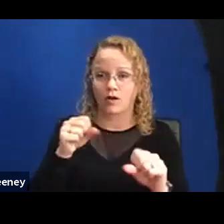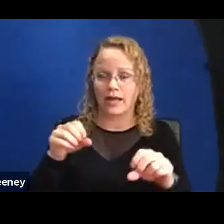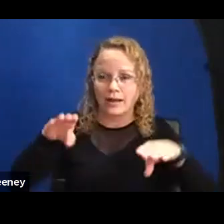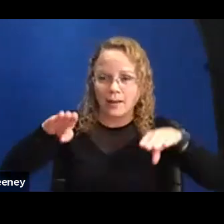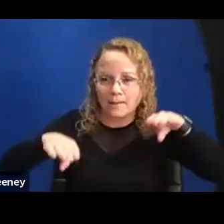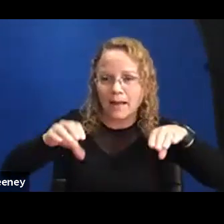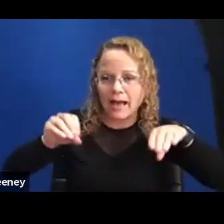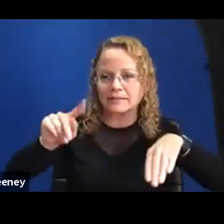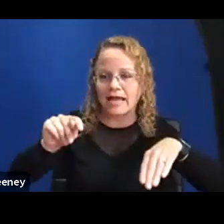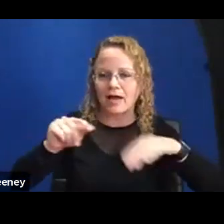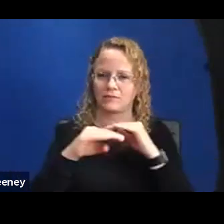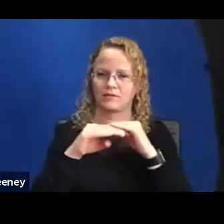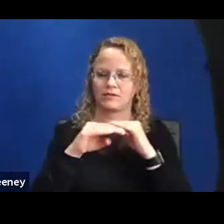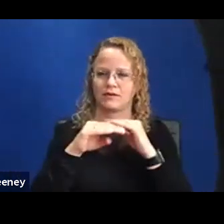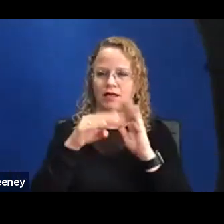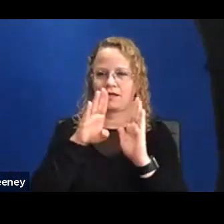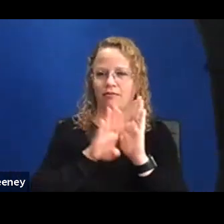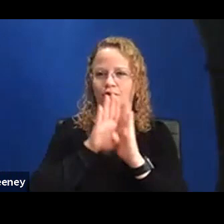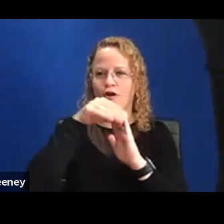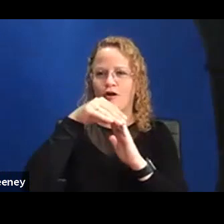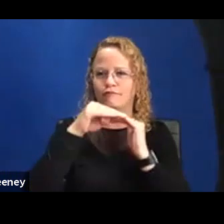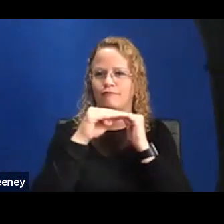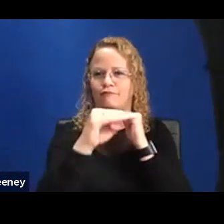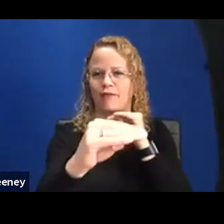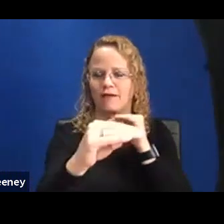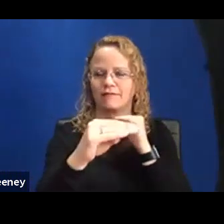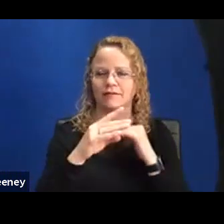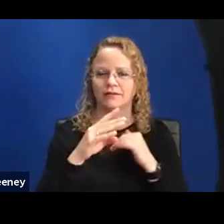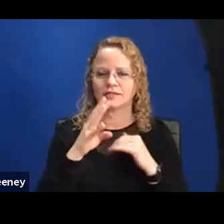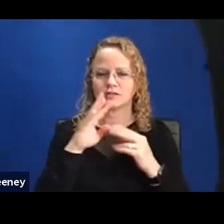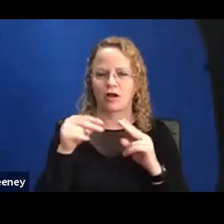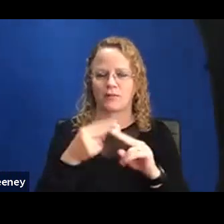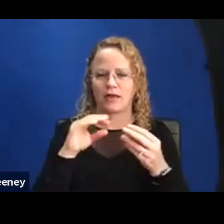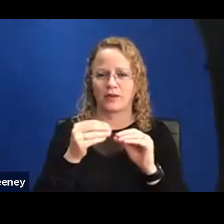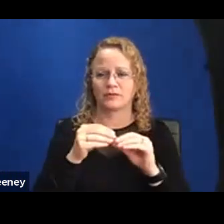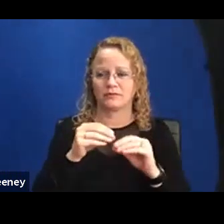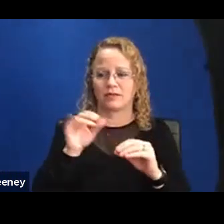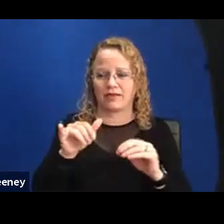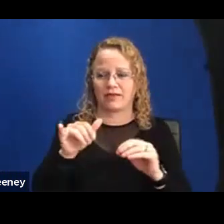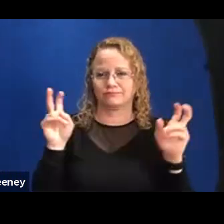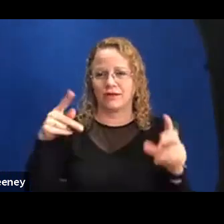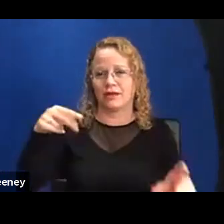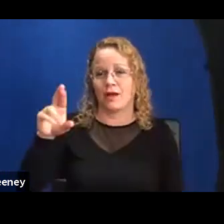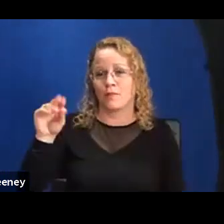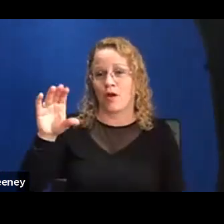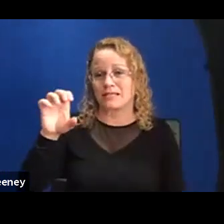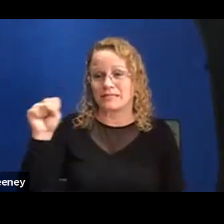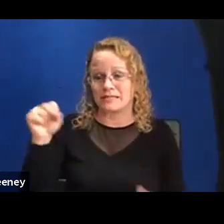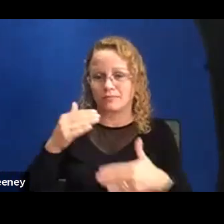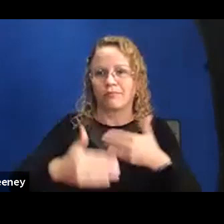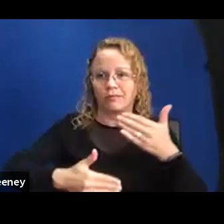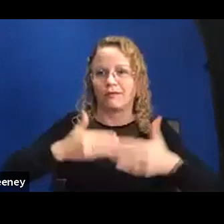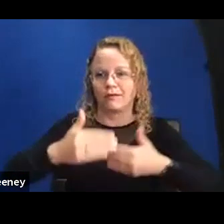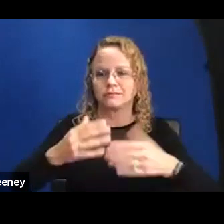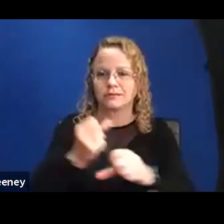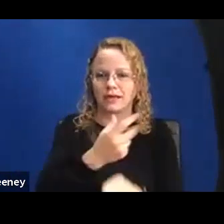and flatten the curve. But as you both have talked about, there's almost a process, even if you want to call it, just to get a vaccine, whereas